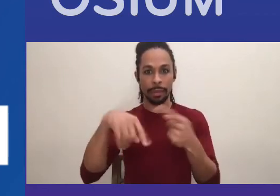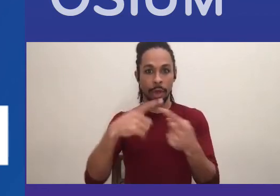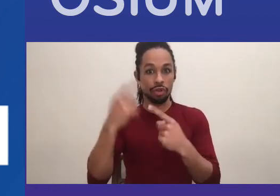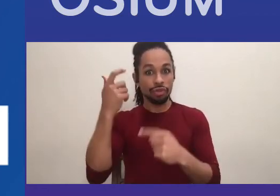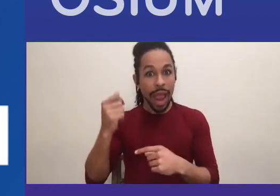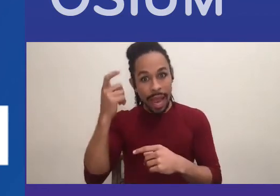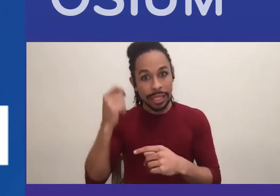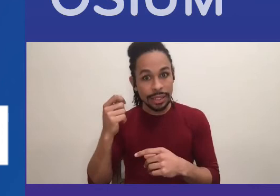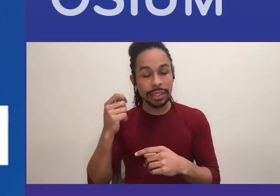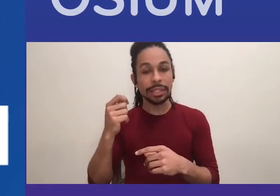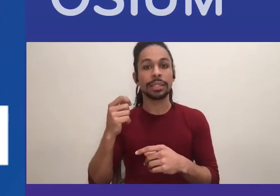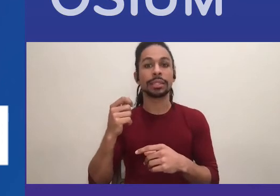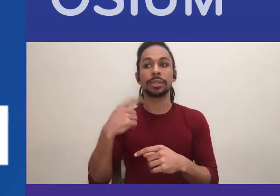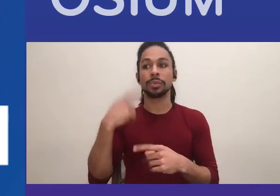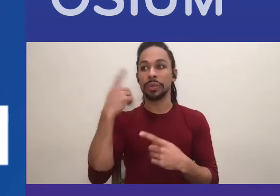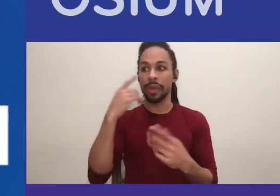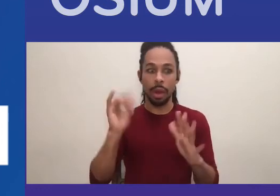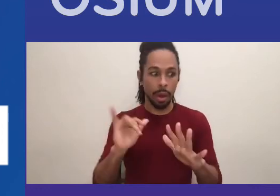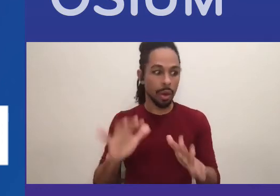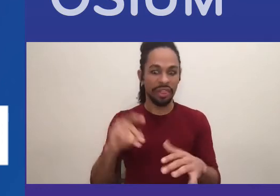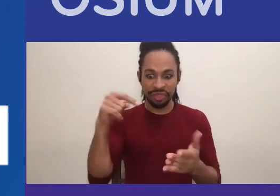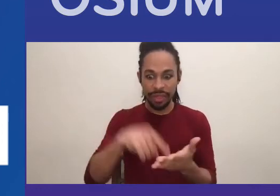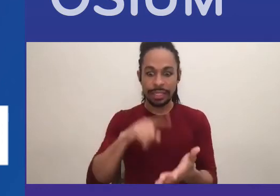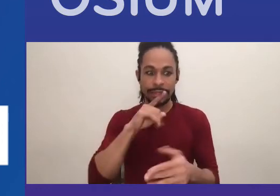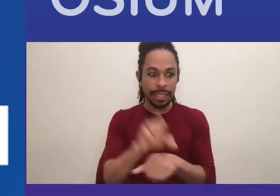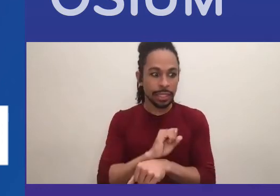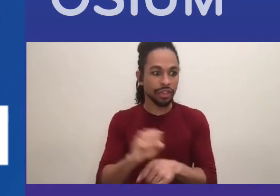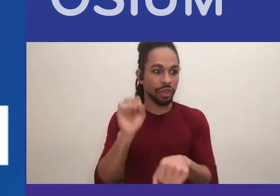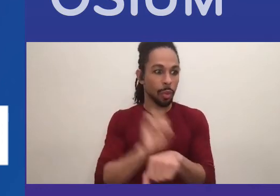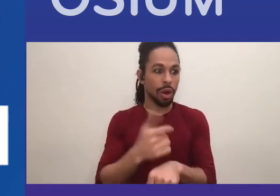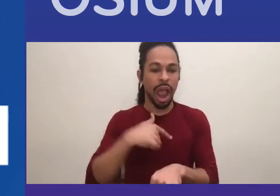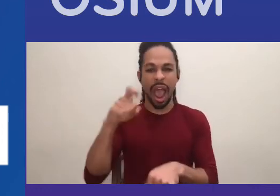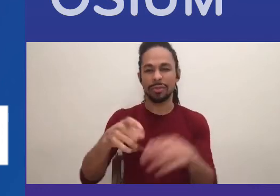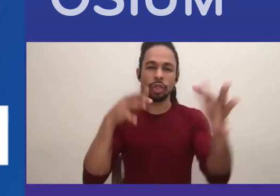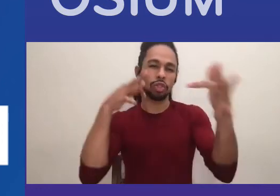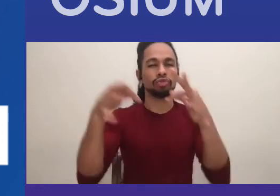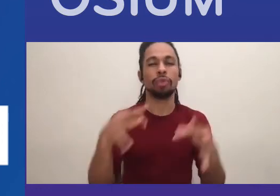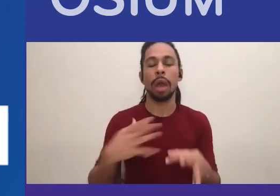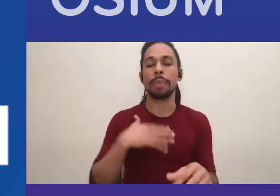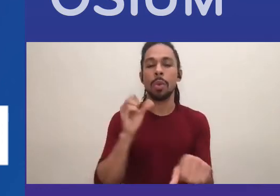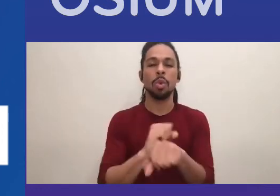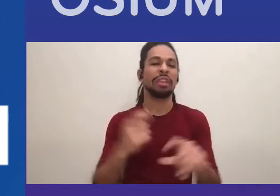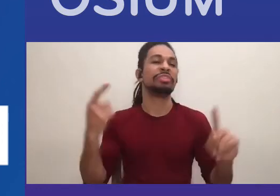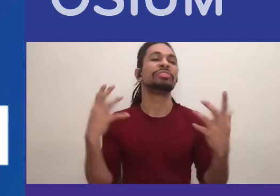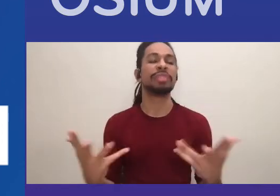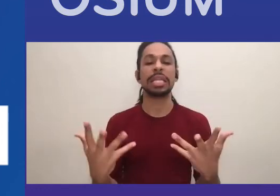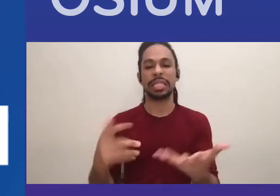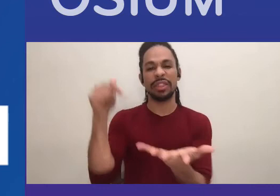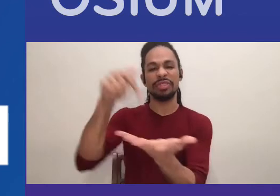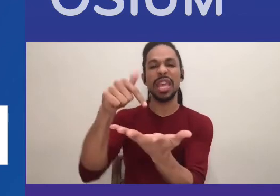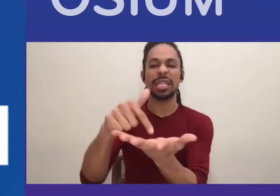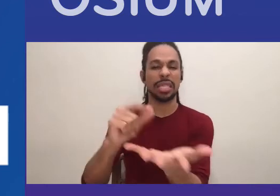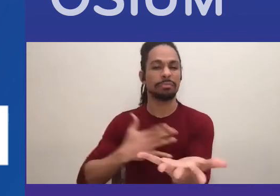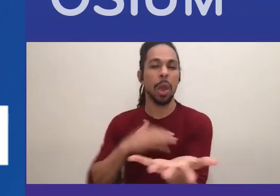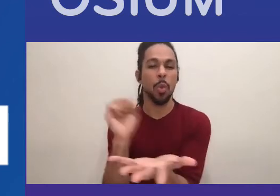we think like this is the work, like I have to describe it, like this is it. And I think it's